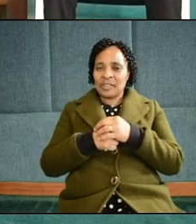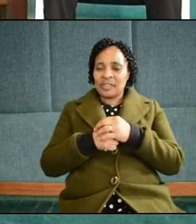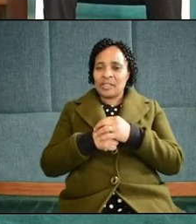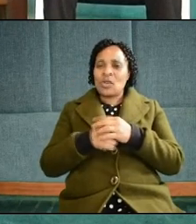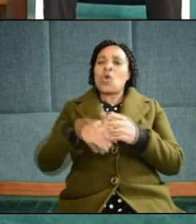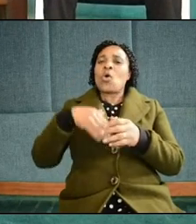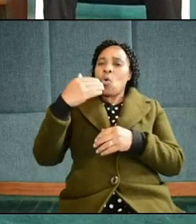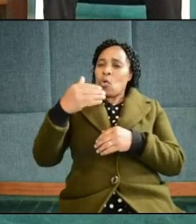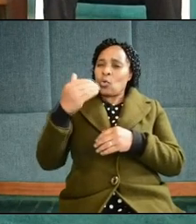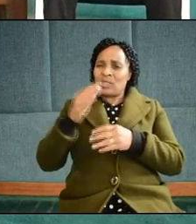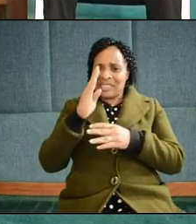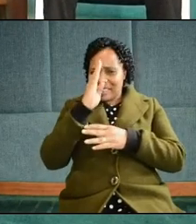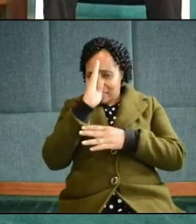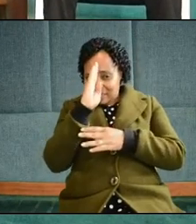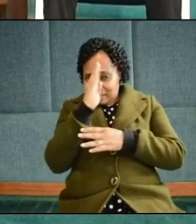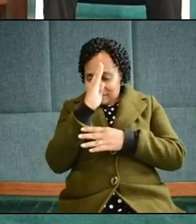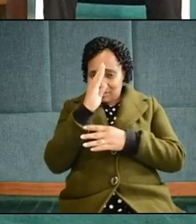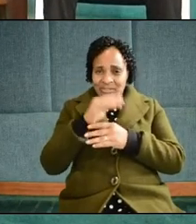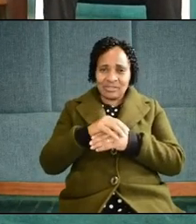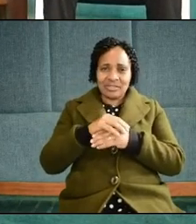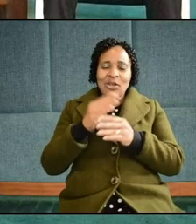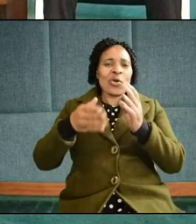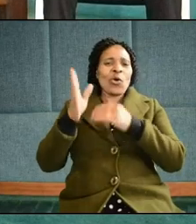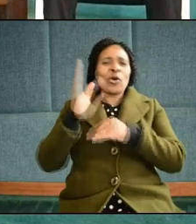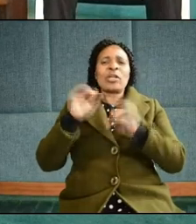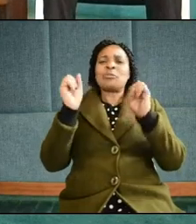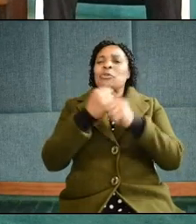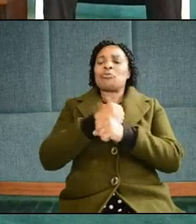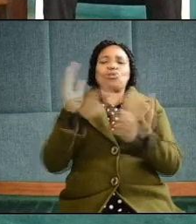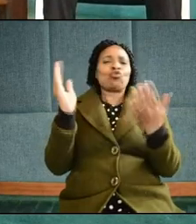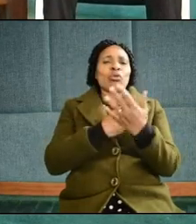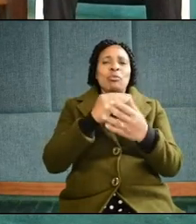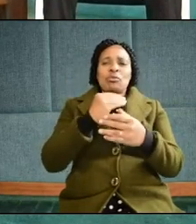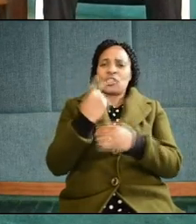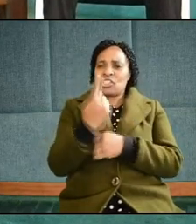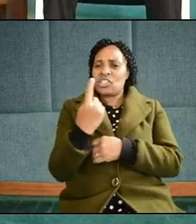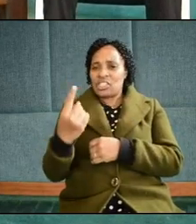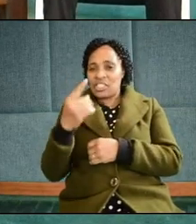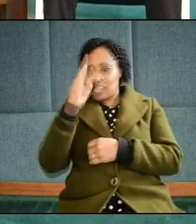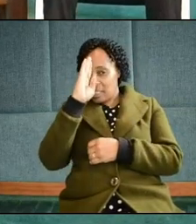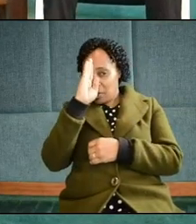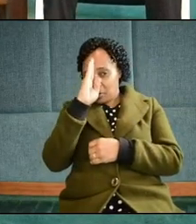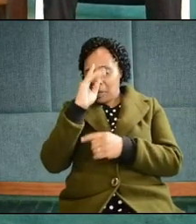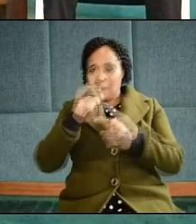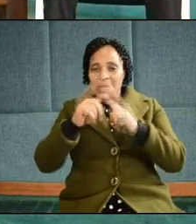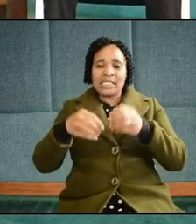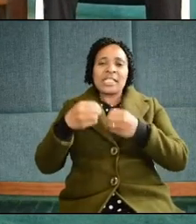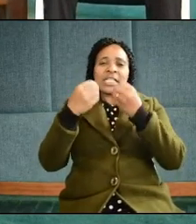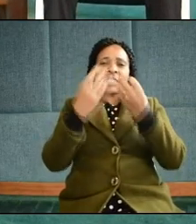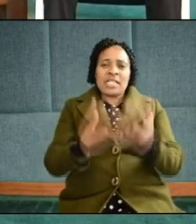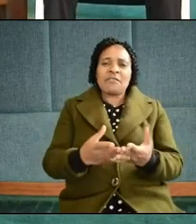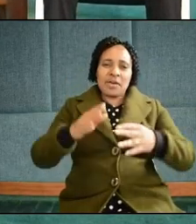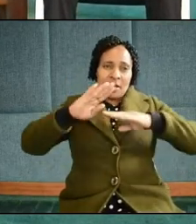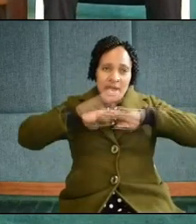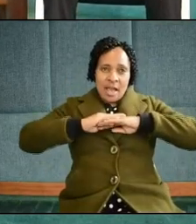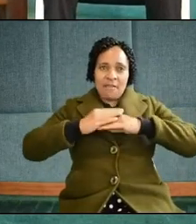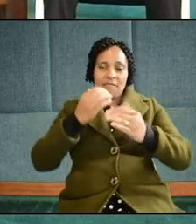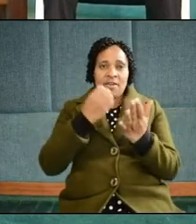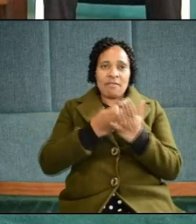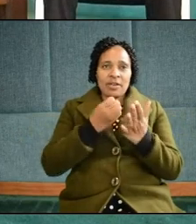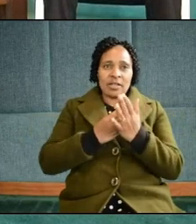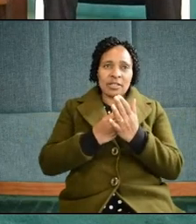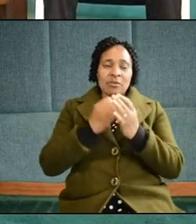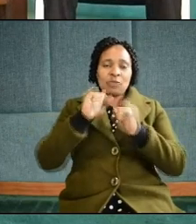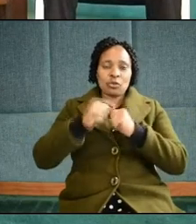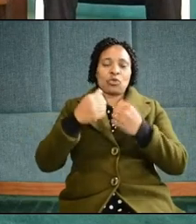there's always doubt, and God will never remove every single doubt, but he will give us enough evidence upon which to base